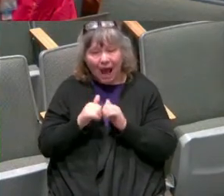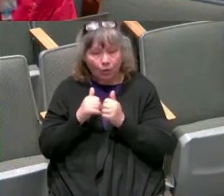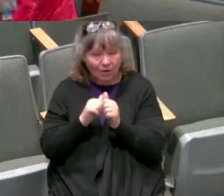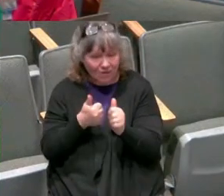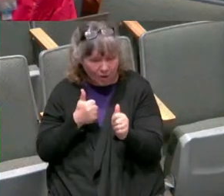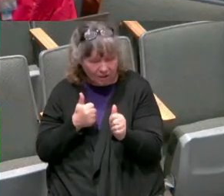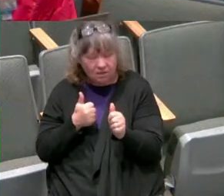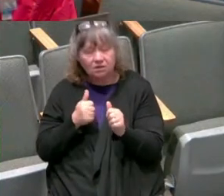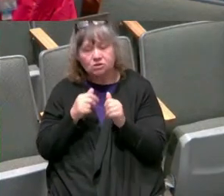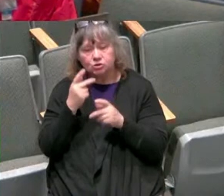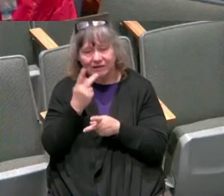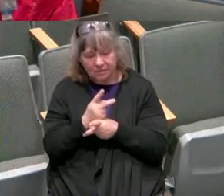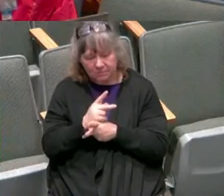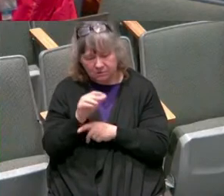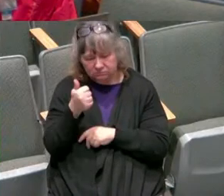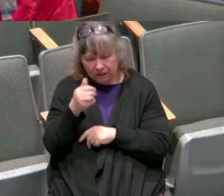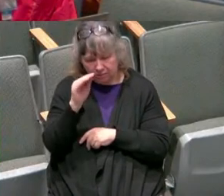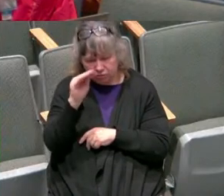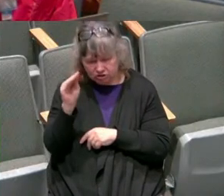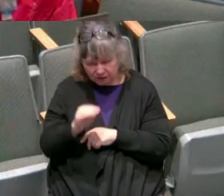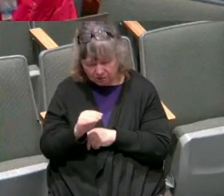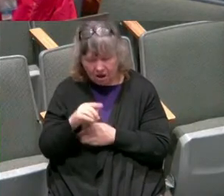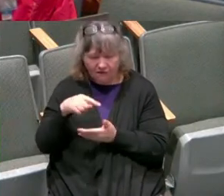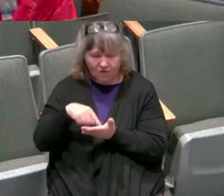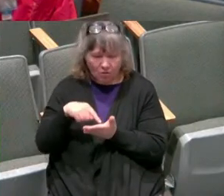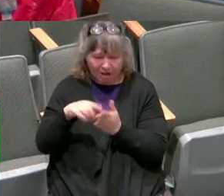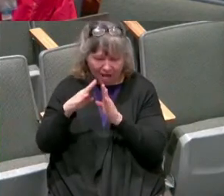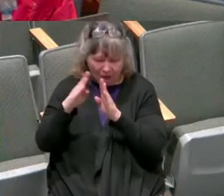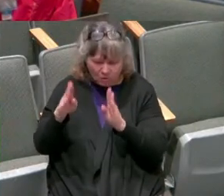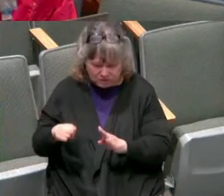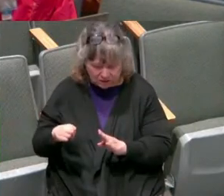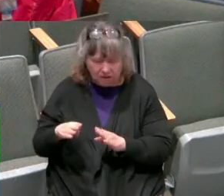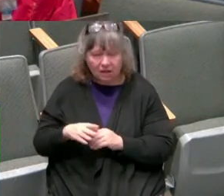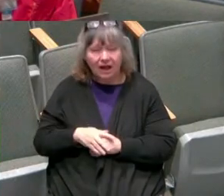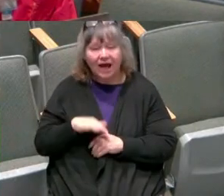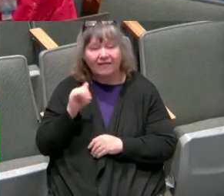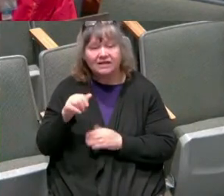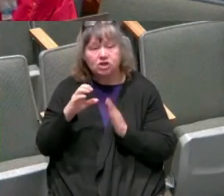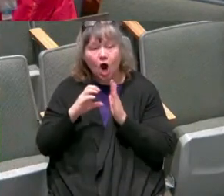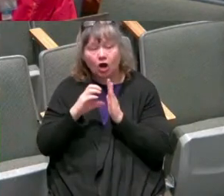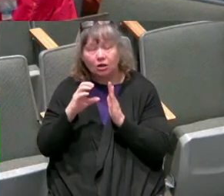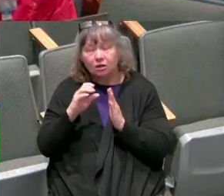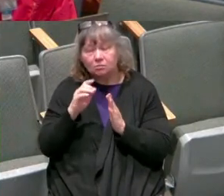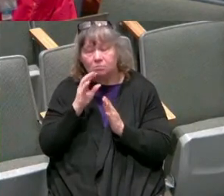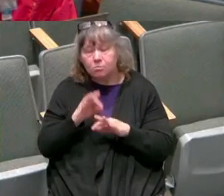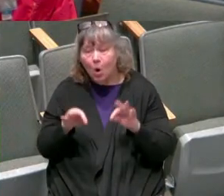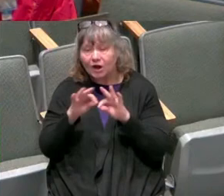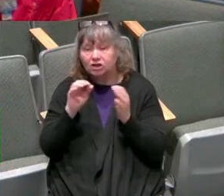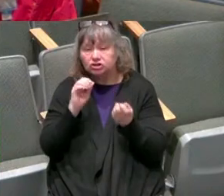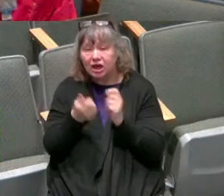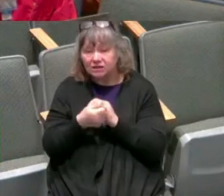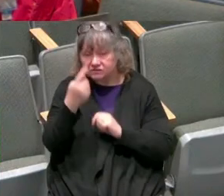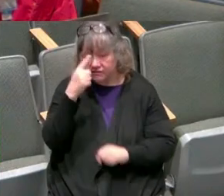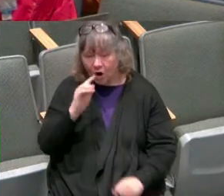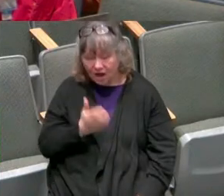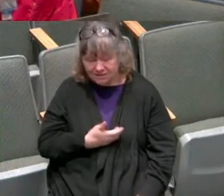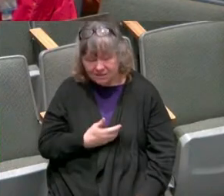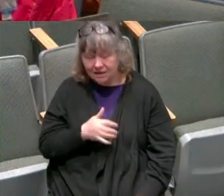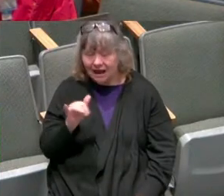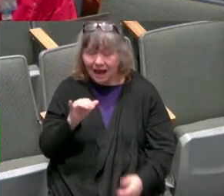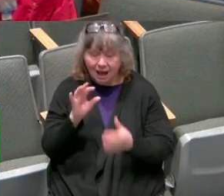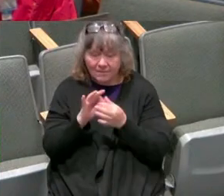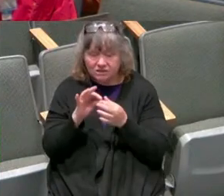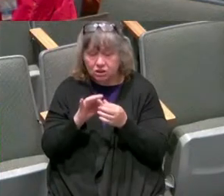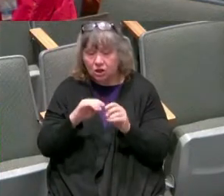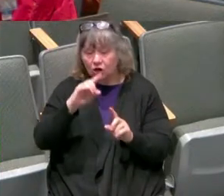avoid that is to maintain this 10 threshold and this article makes a couple of really important changes for us I already mentioned